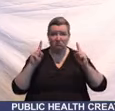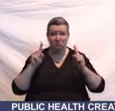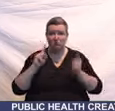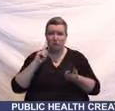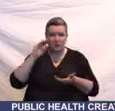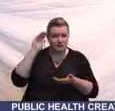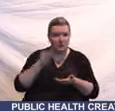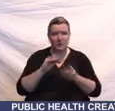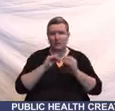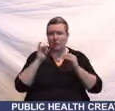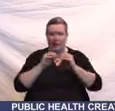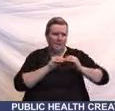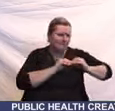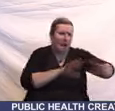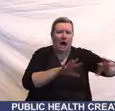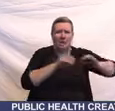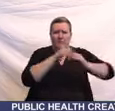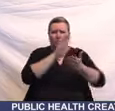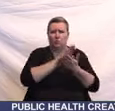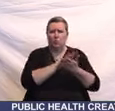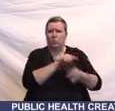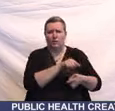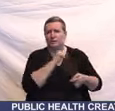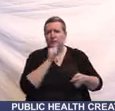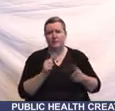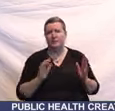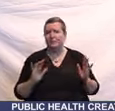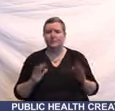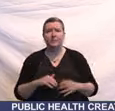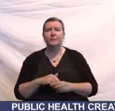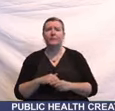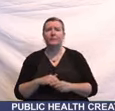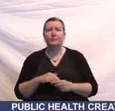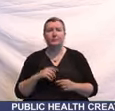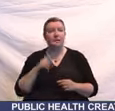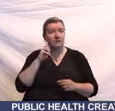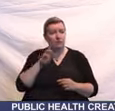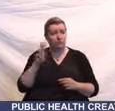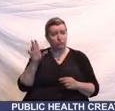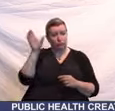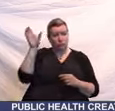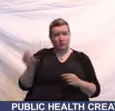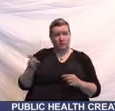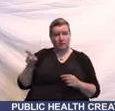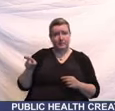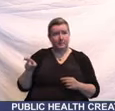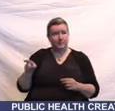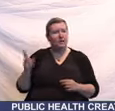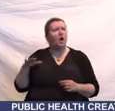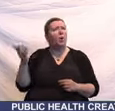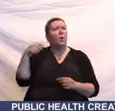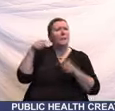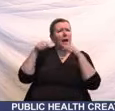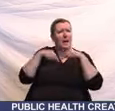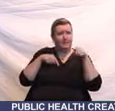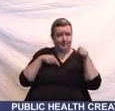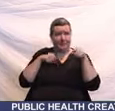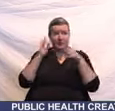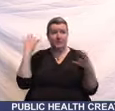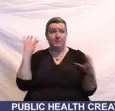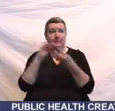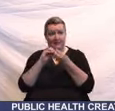transmission in check. And if you look at the right-hand column, if you go back, if you could, to the previous slide, the right-hand